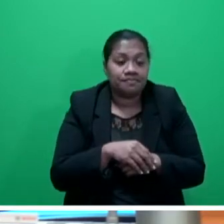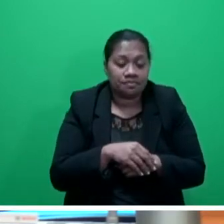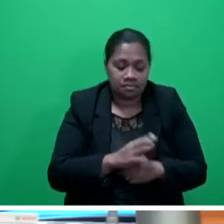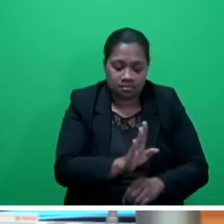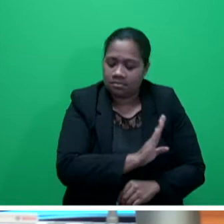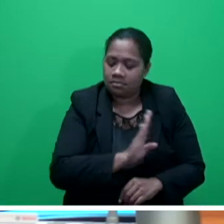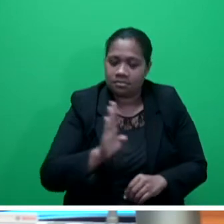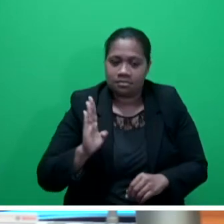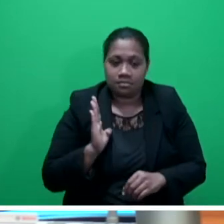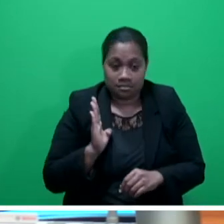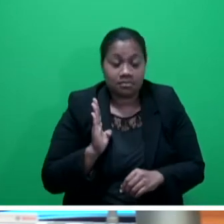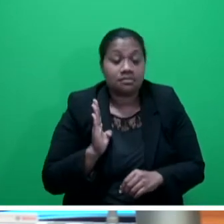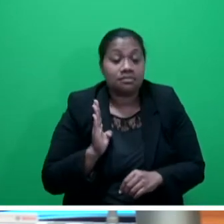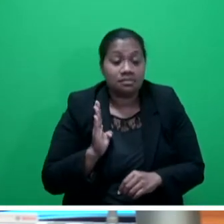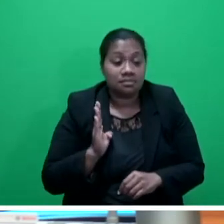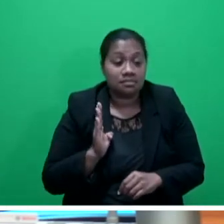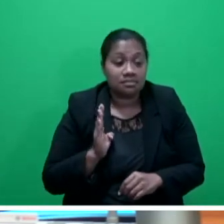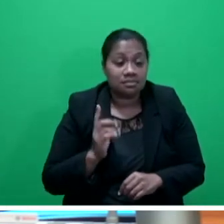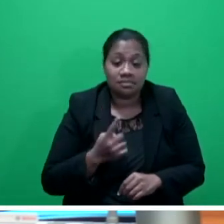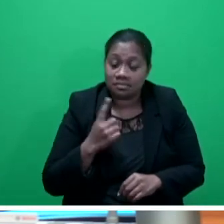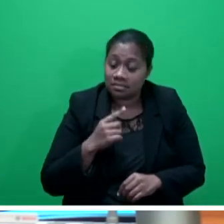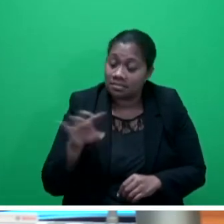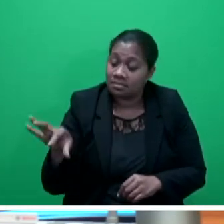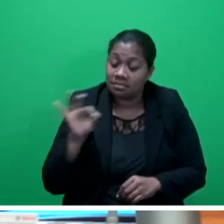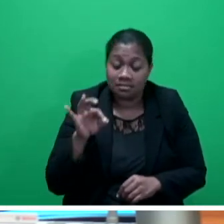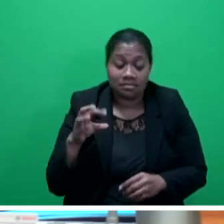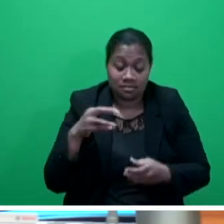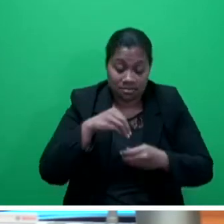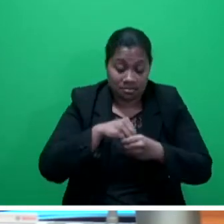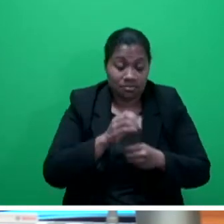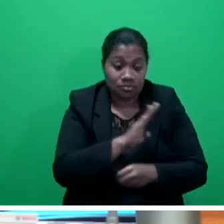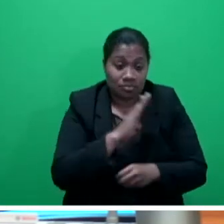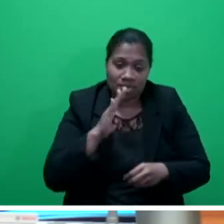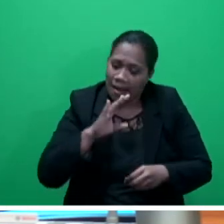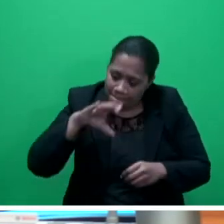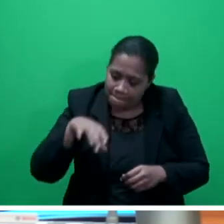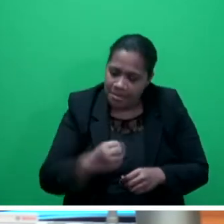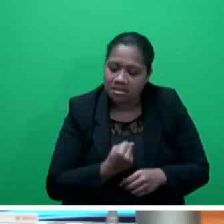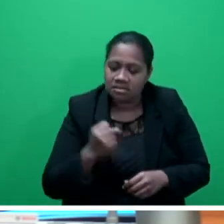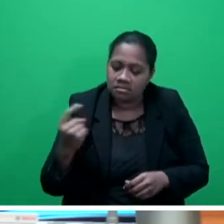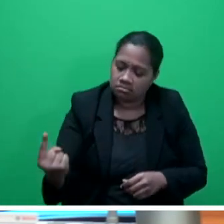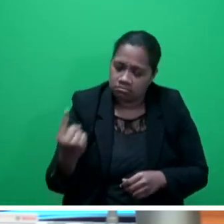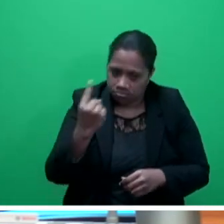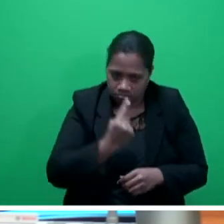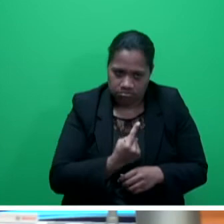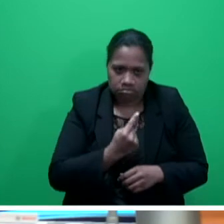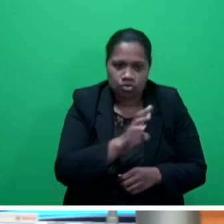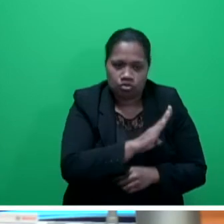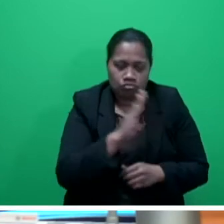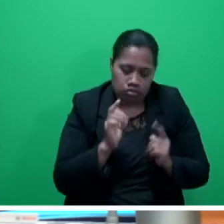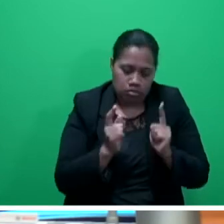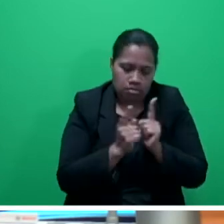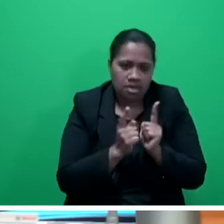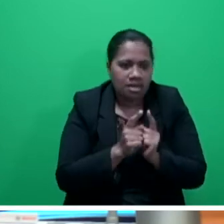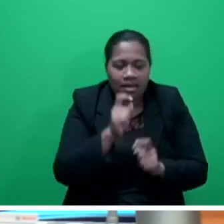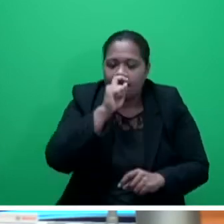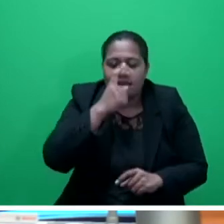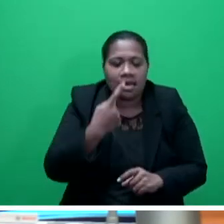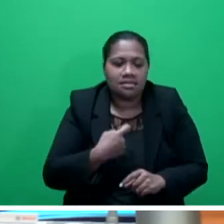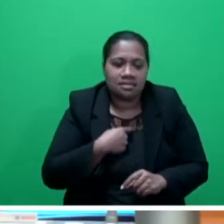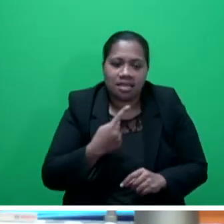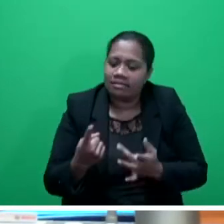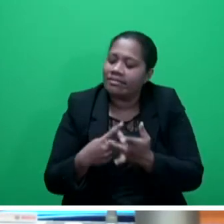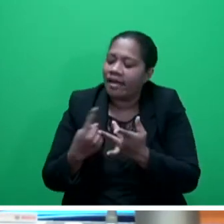Registrar, the others who get appointed to the board, they must come to the board. They cannot send some, emissary for